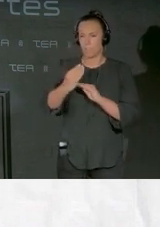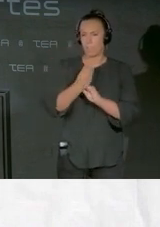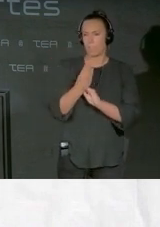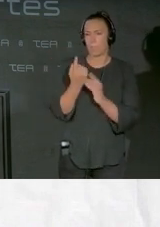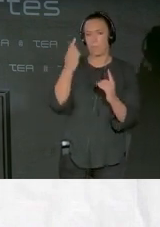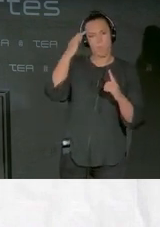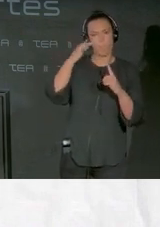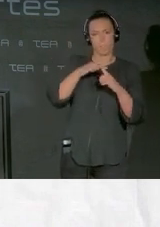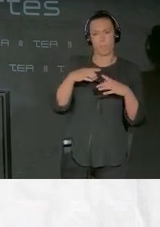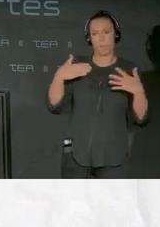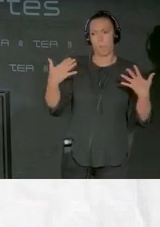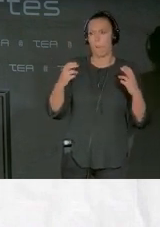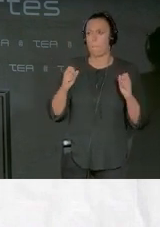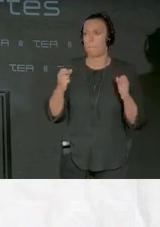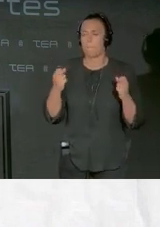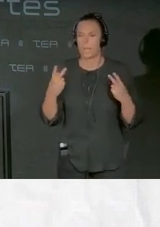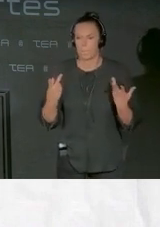environment, so looking at